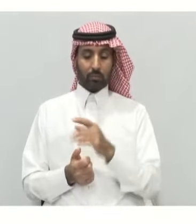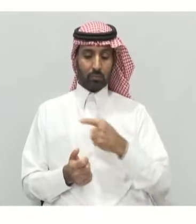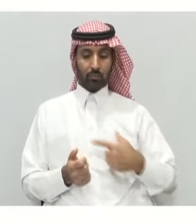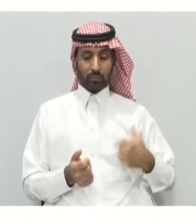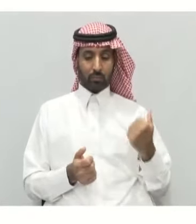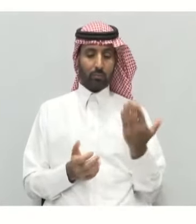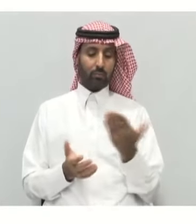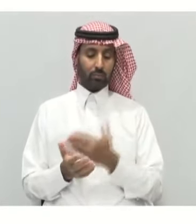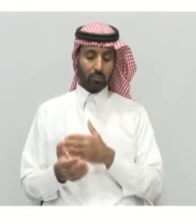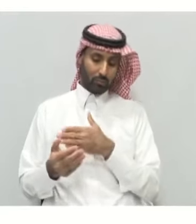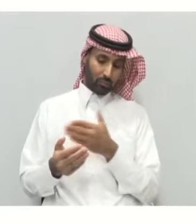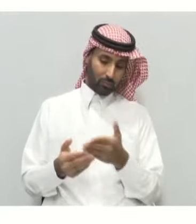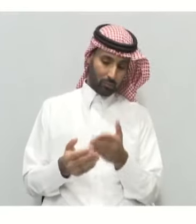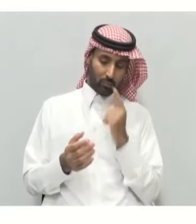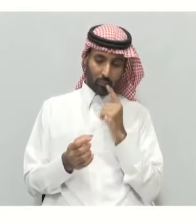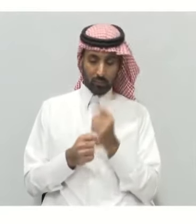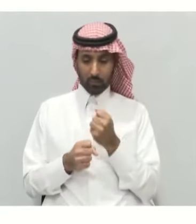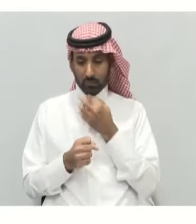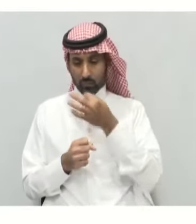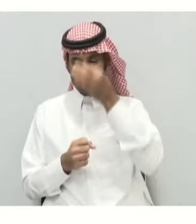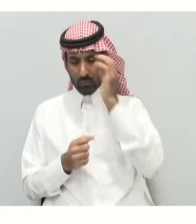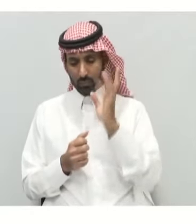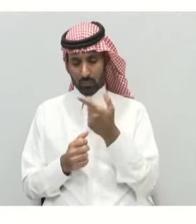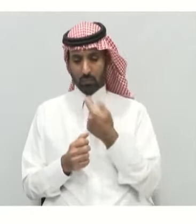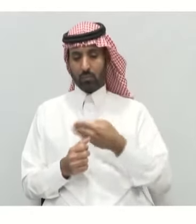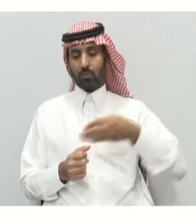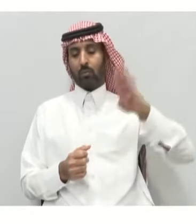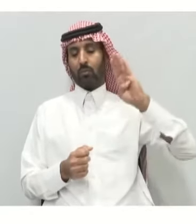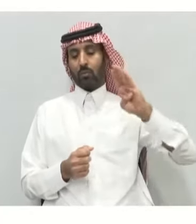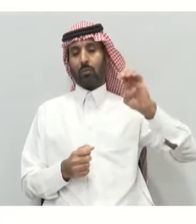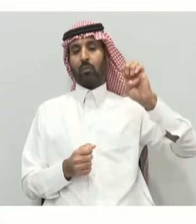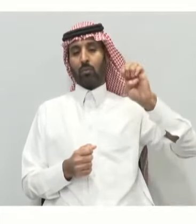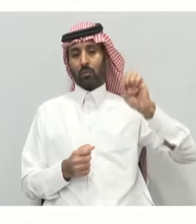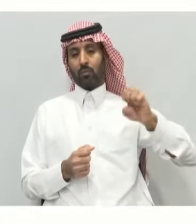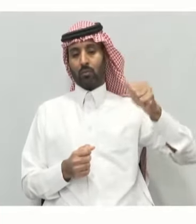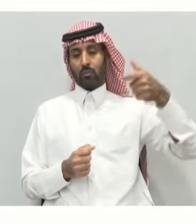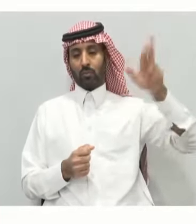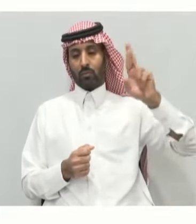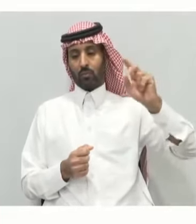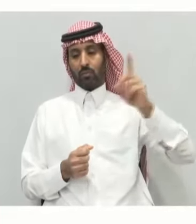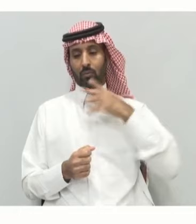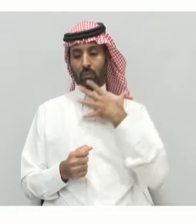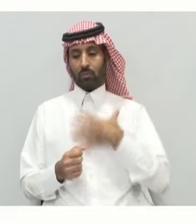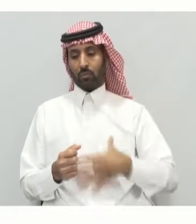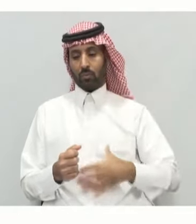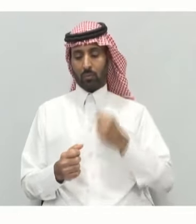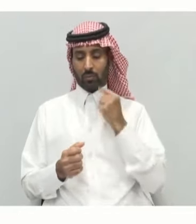that comes before the adjectives is beard. So notice here that we use the adjective before the